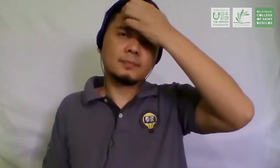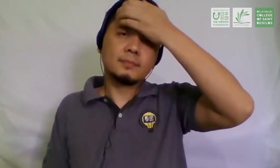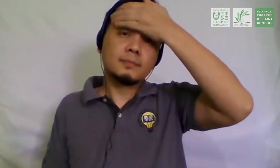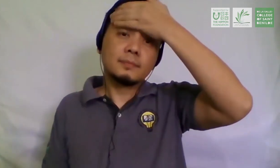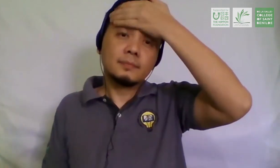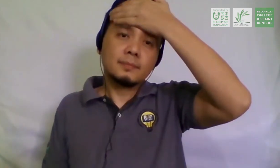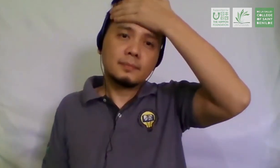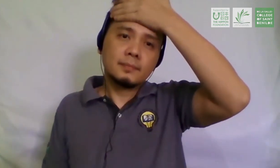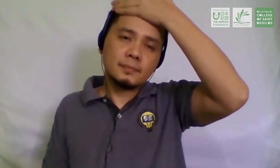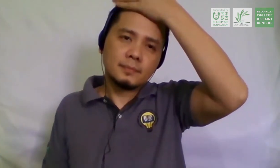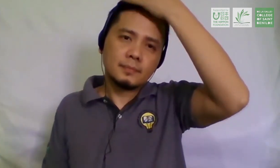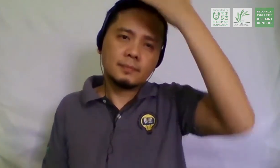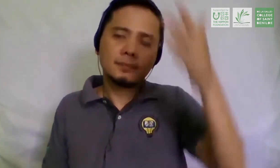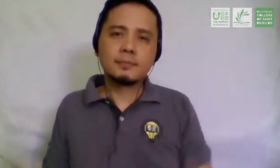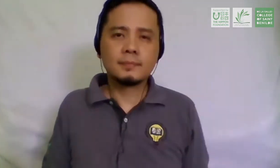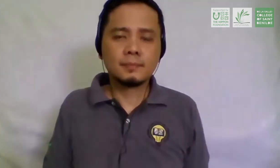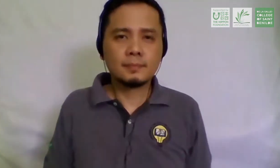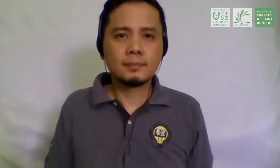The answer is A.